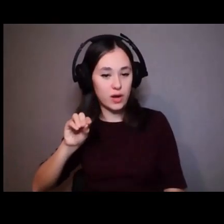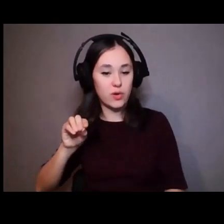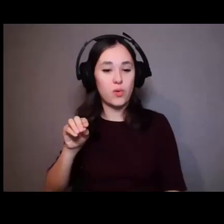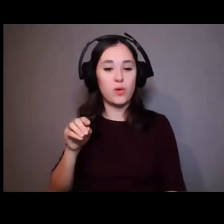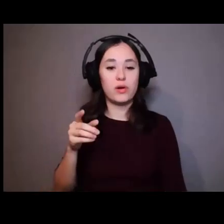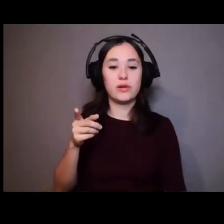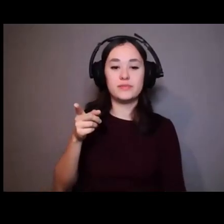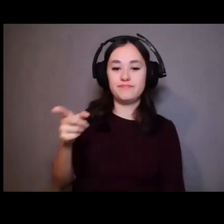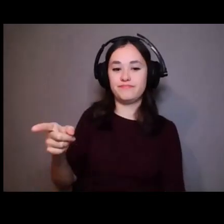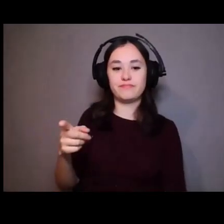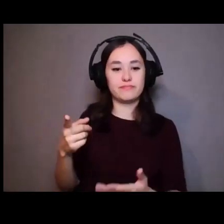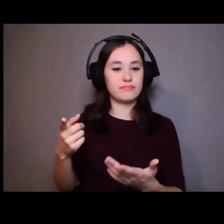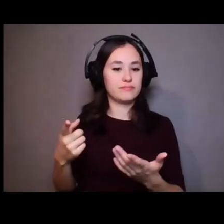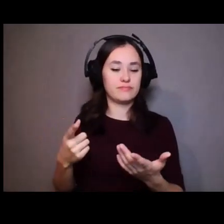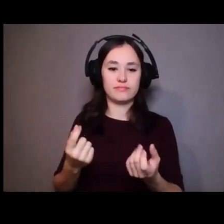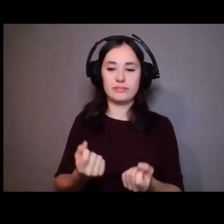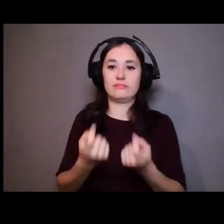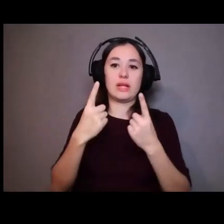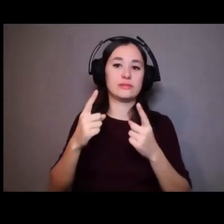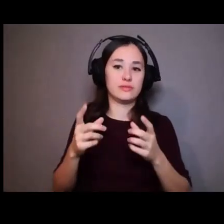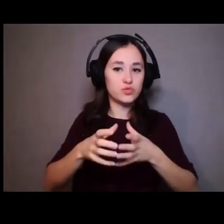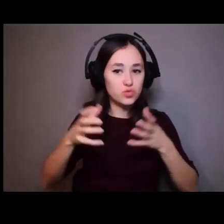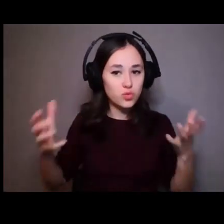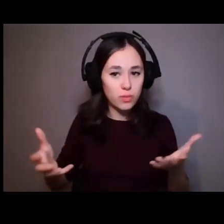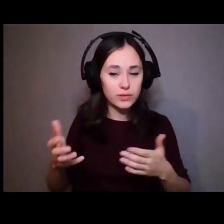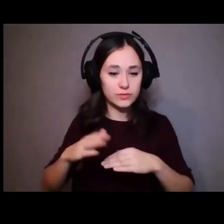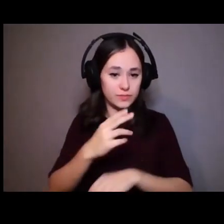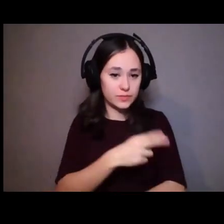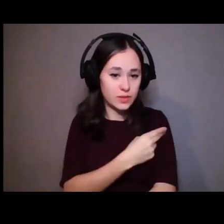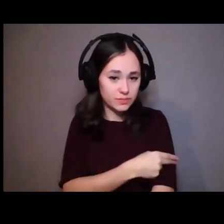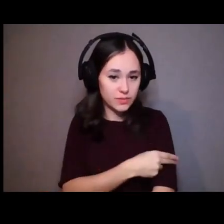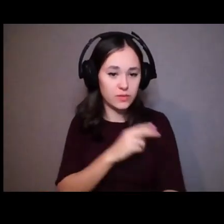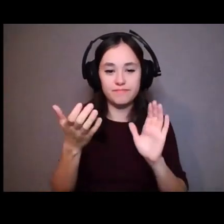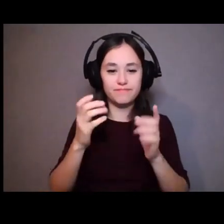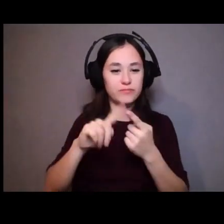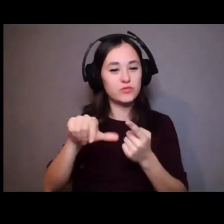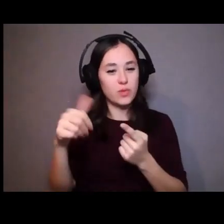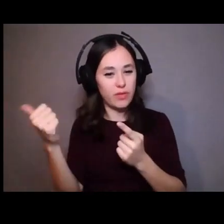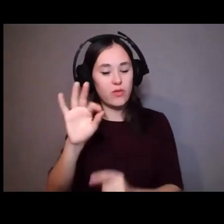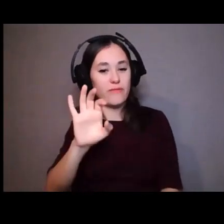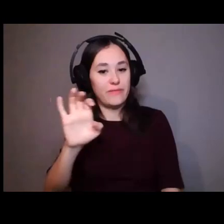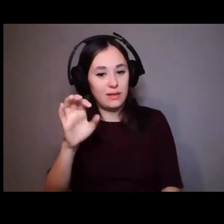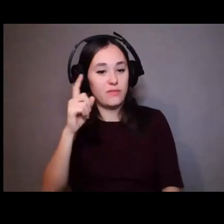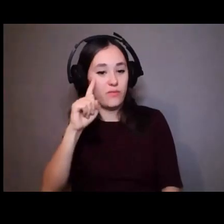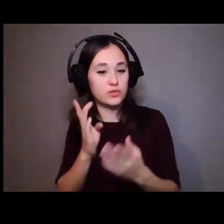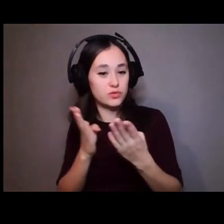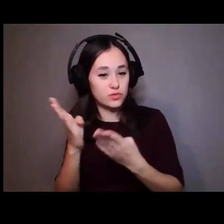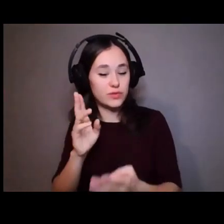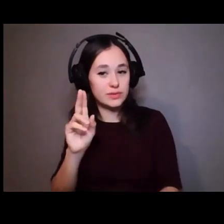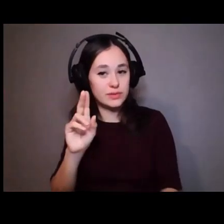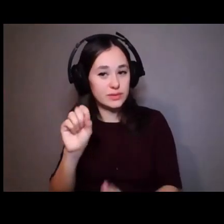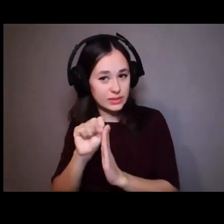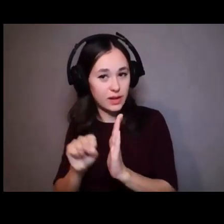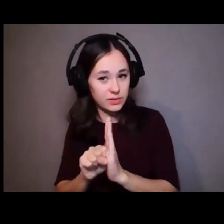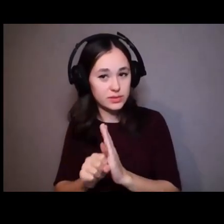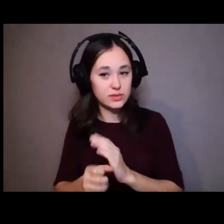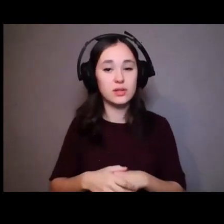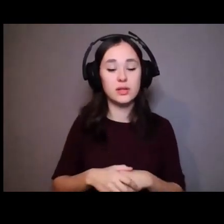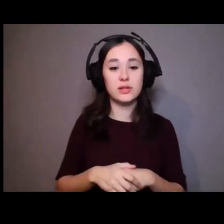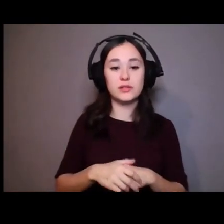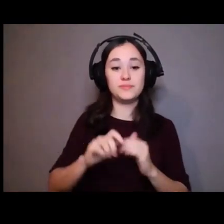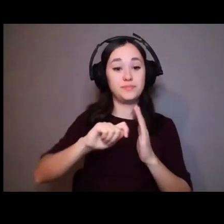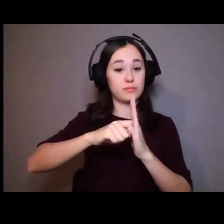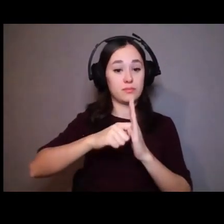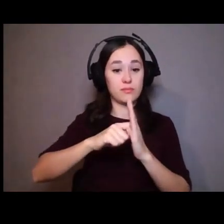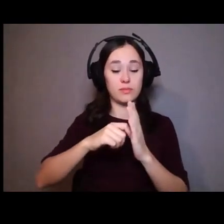per enrollee relative to other fee-for-service states. A key component of assessing managed